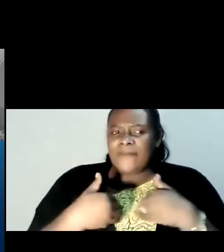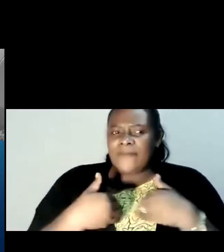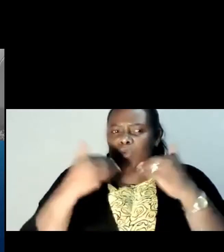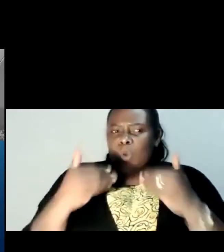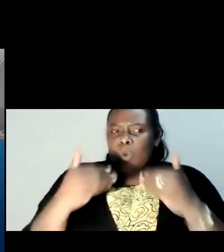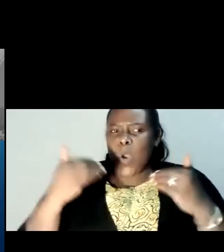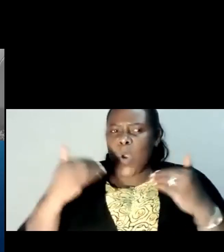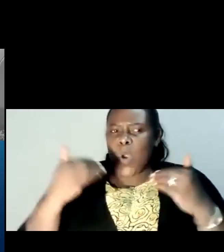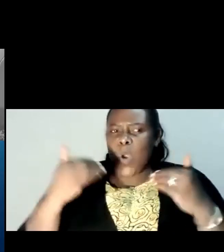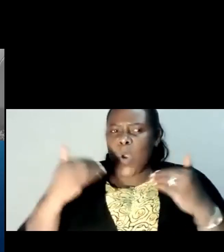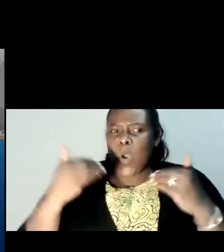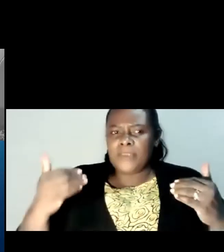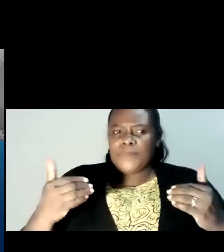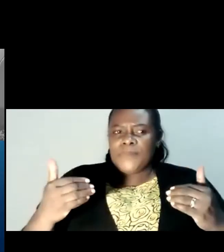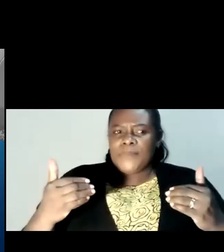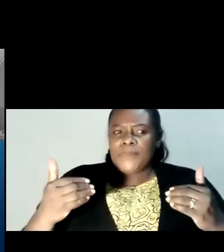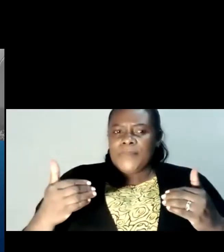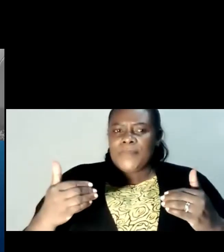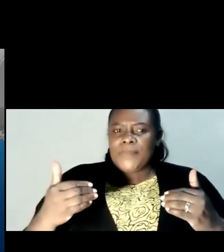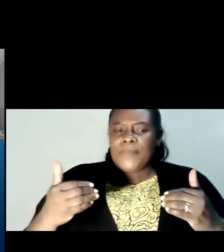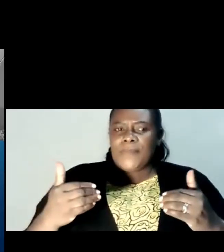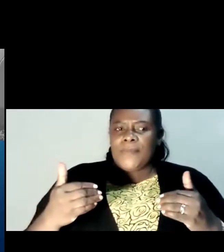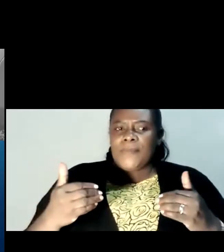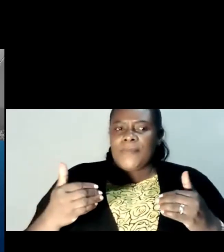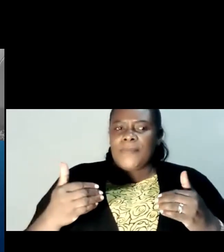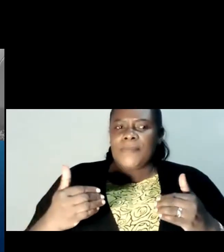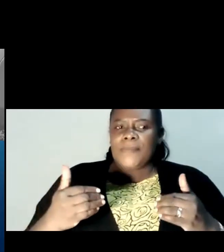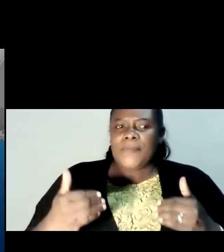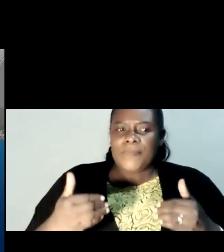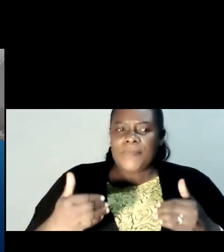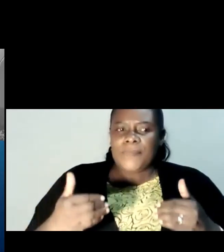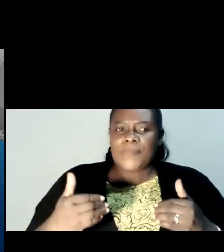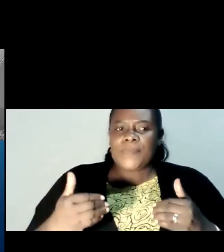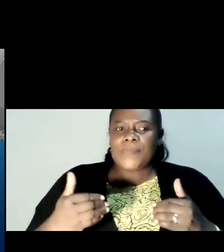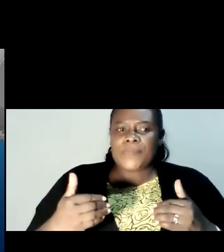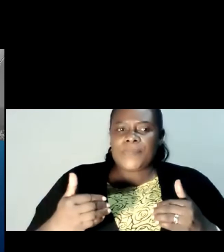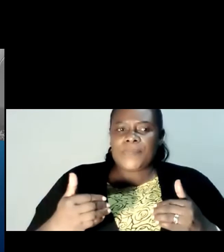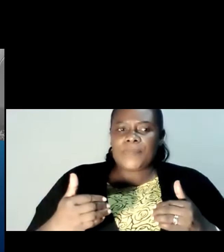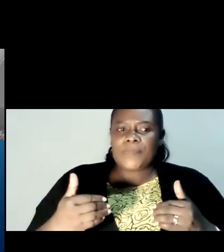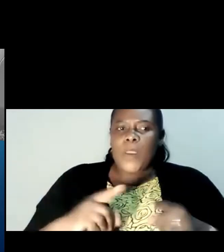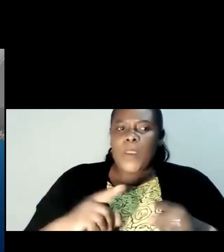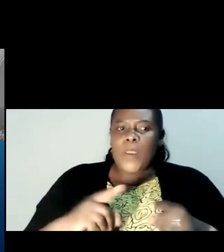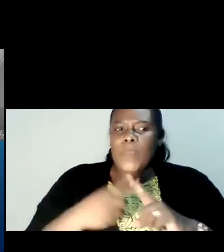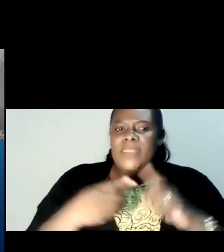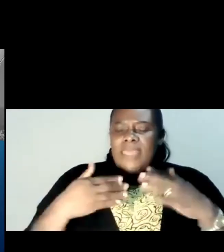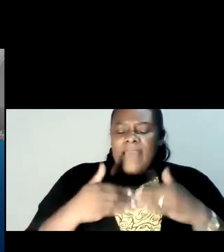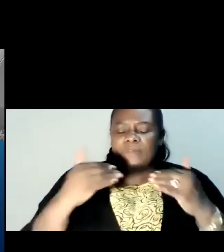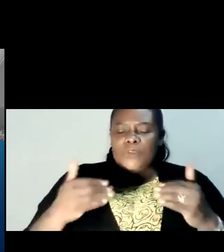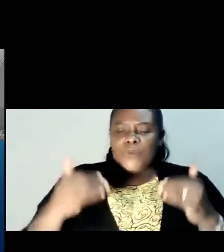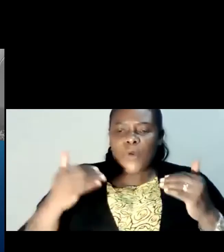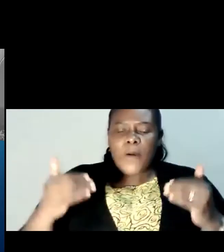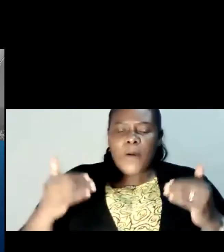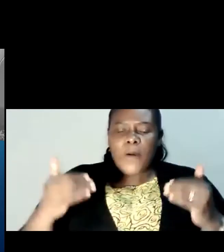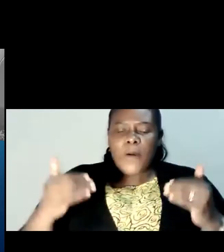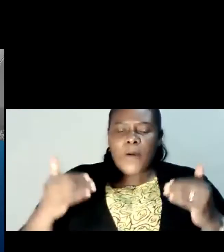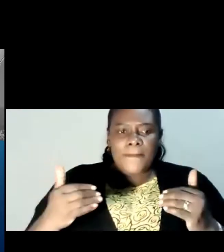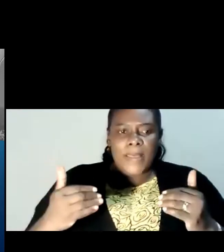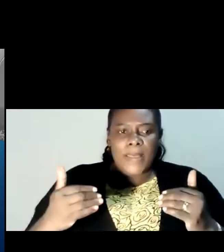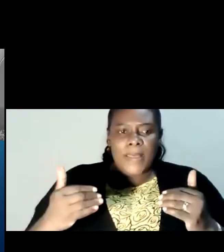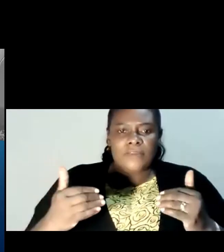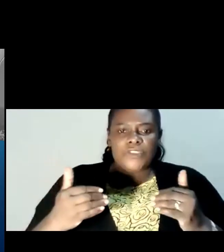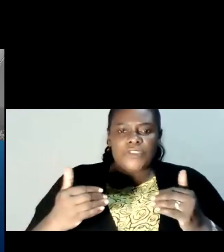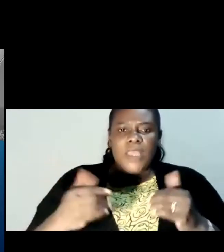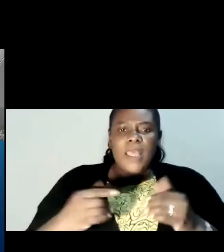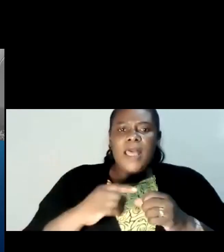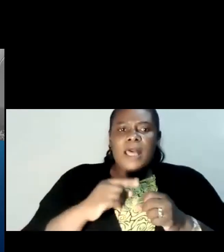the pump has to push harder to get water through them. So this happens with our heart. The higher our blood pressure